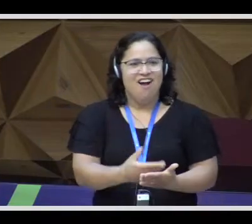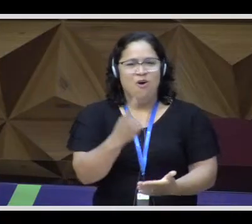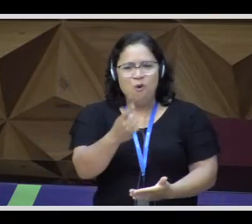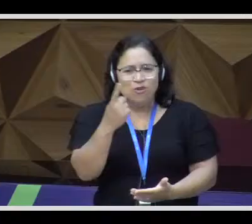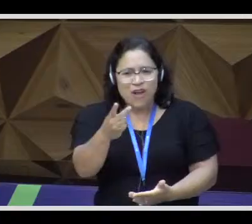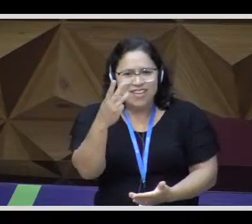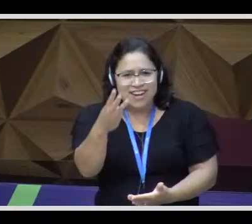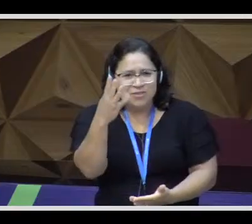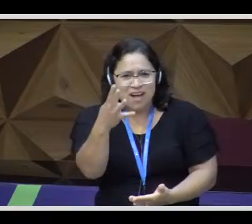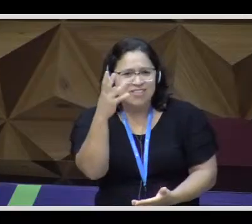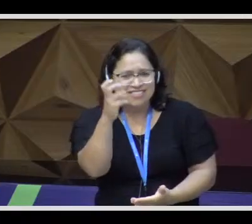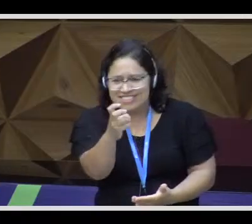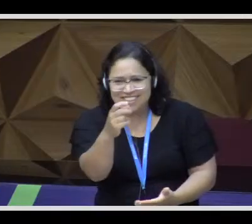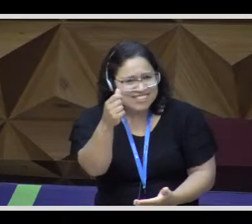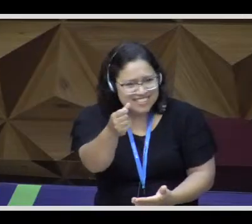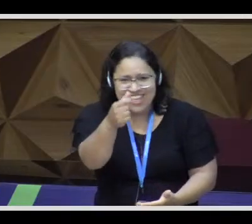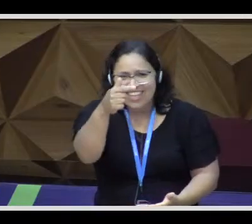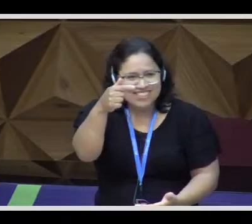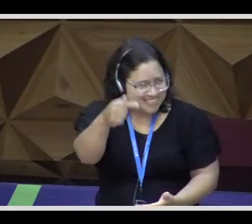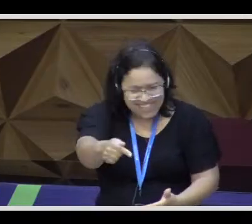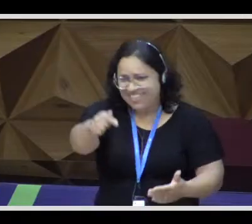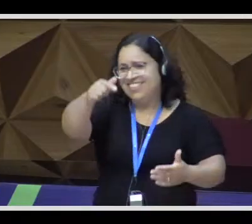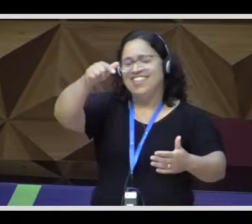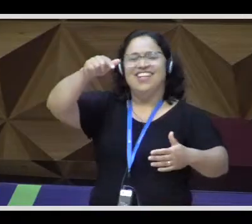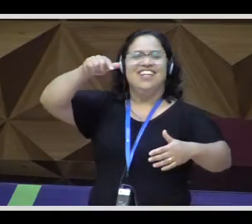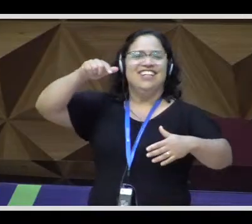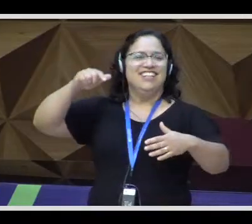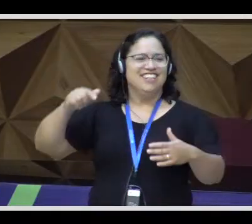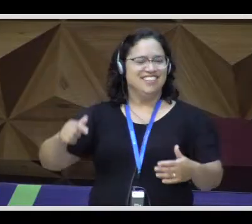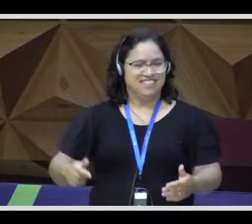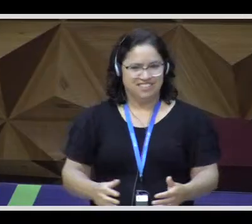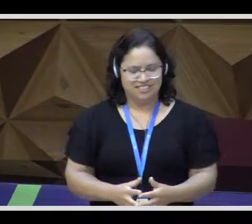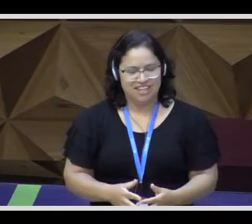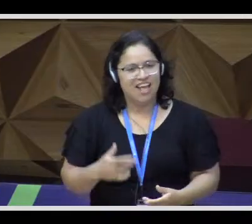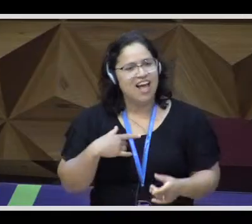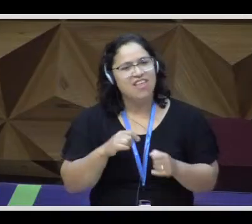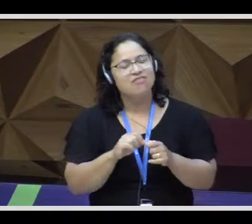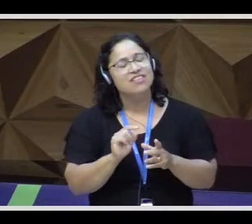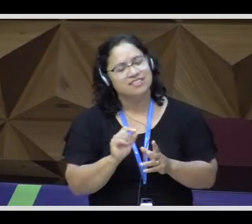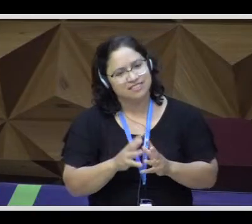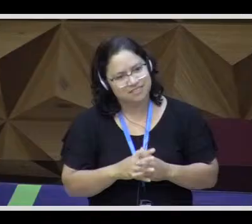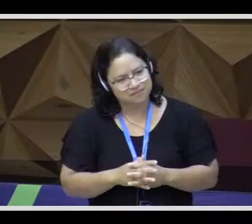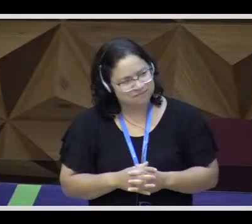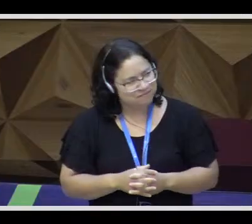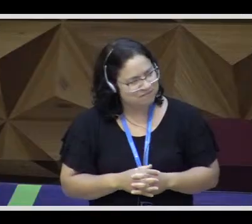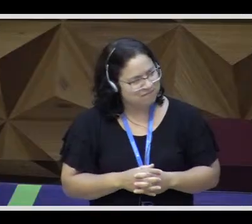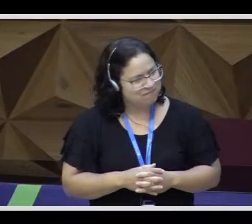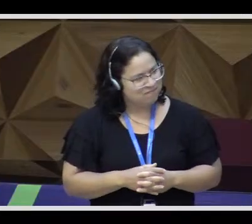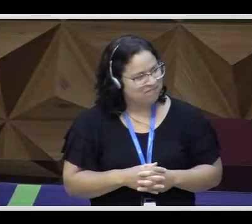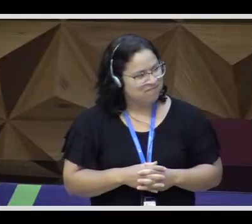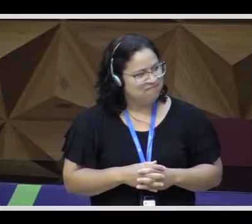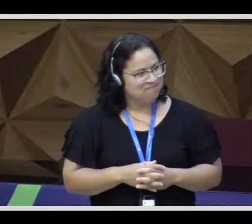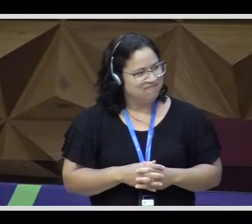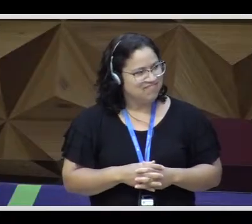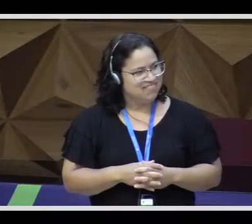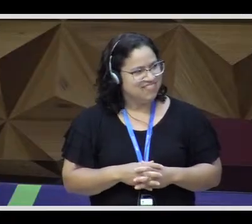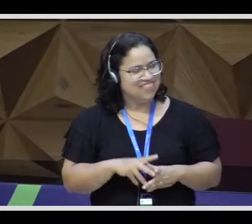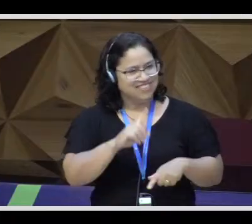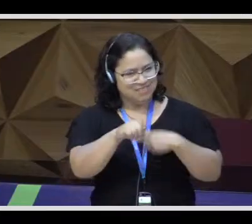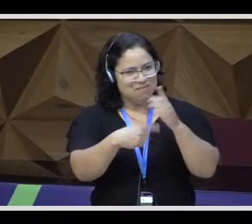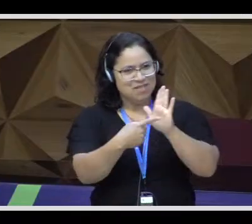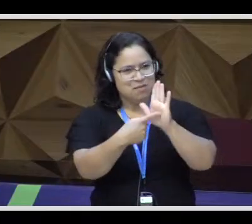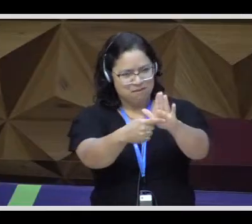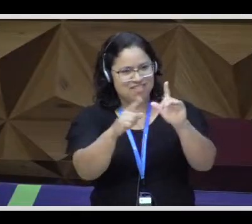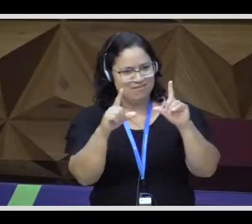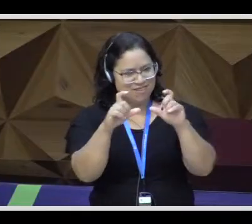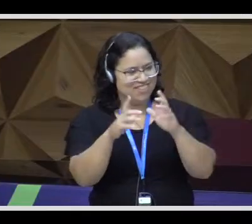what's going on? 5, 6. So you know what I did? I have I could show you some pictures about that day. I